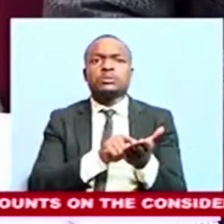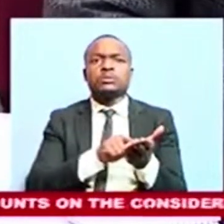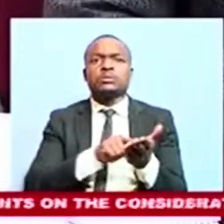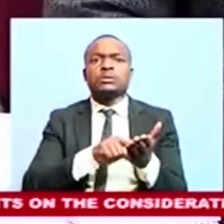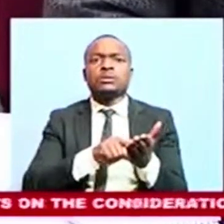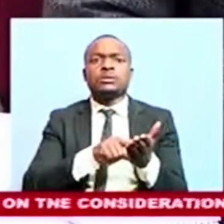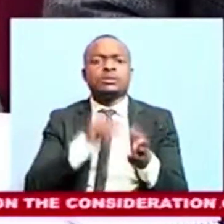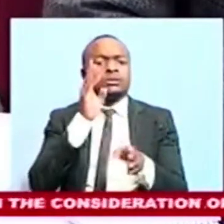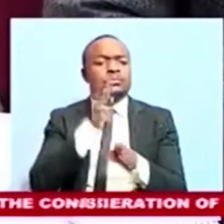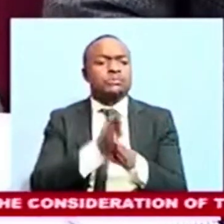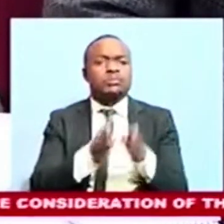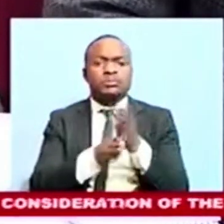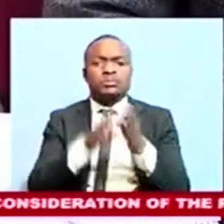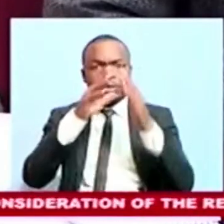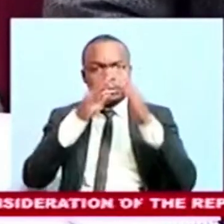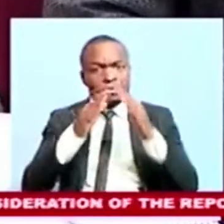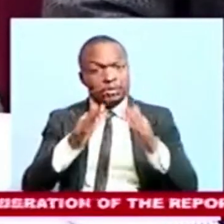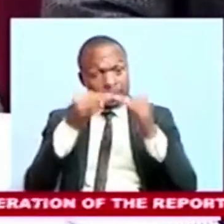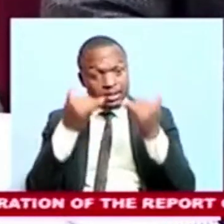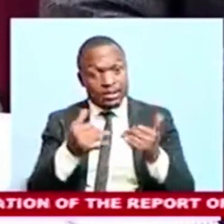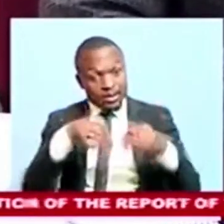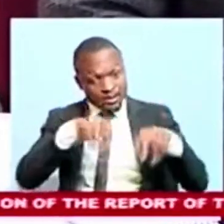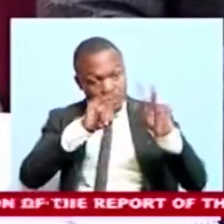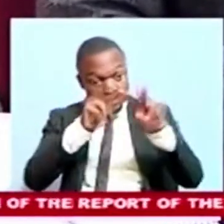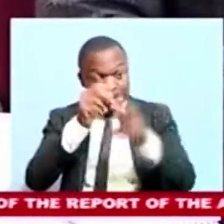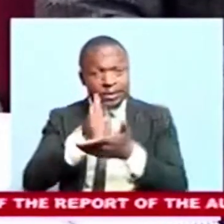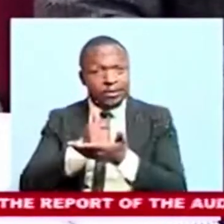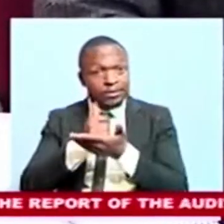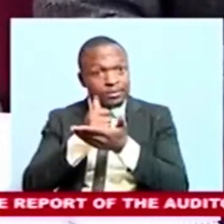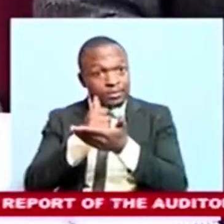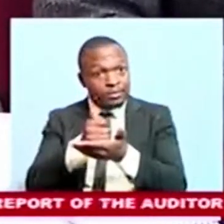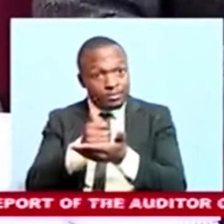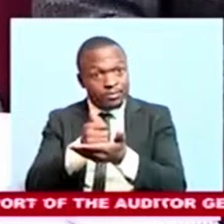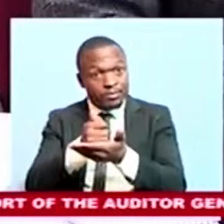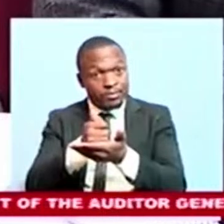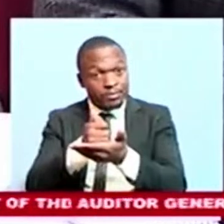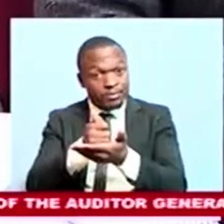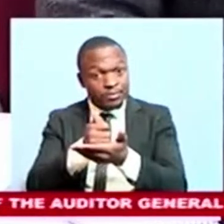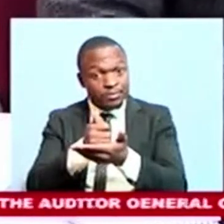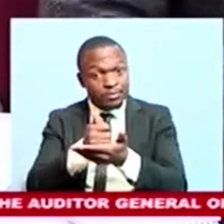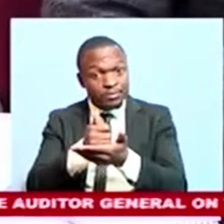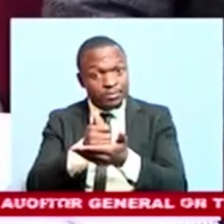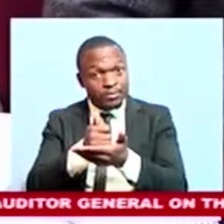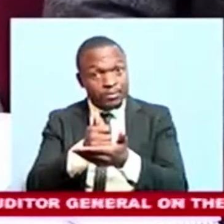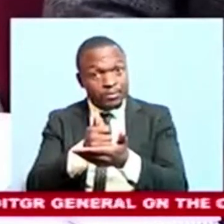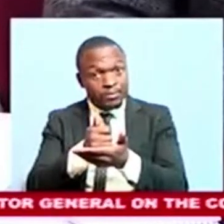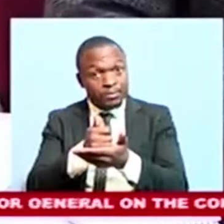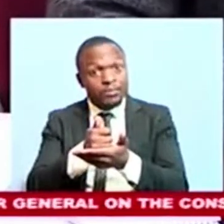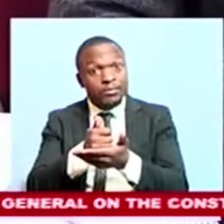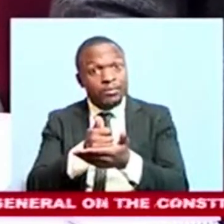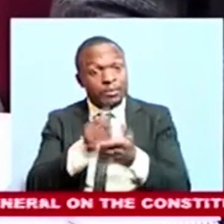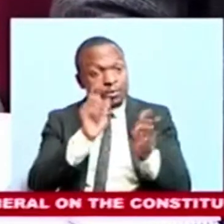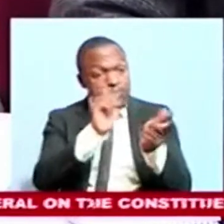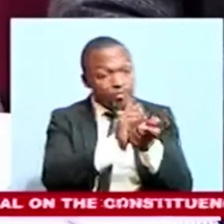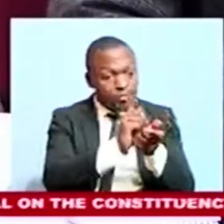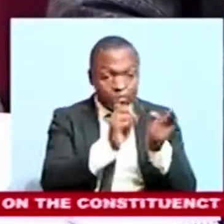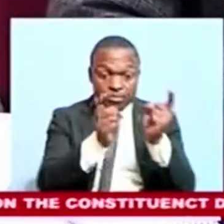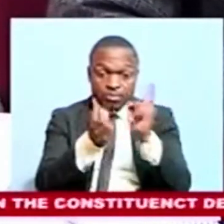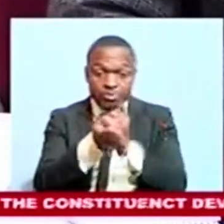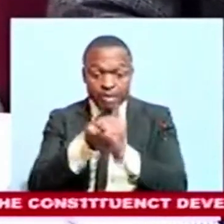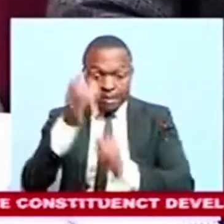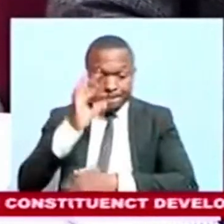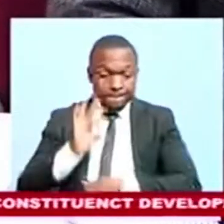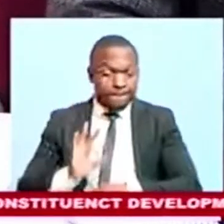Now, Chair, the monitoring helps to contact to be in contact the beneficiaries that